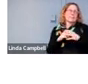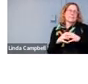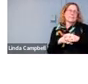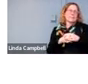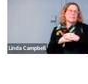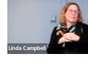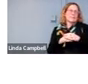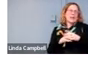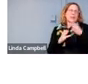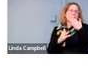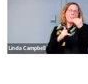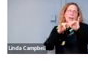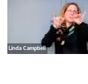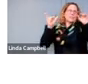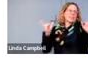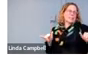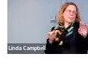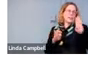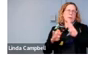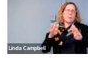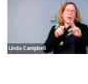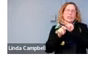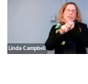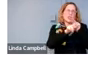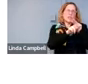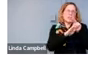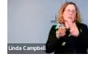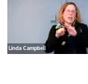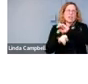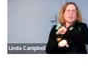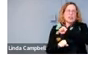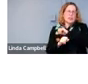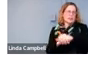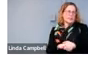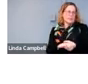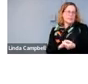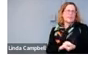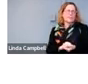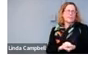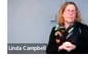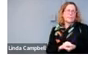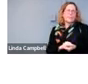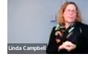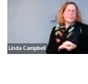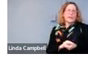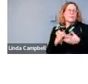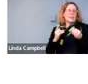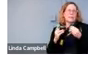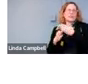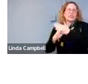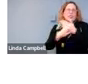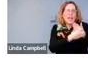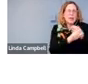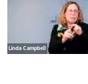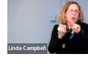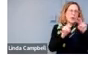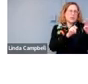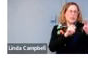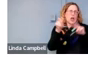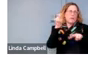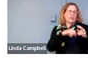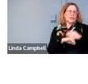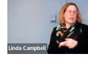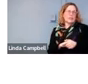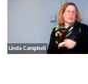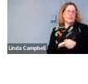And we can also advocate. We do need better systems for biosecurity, biosurveillance, and we